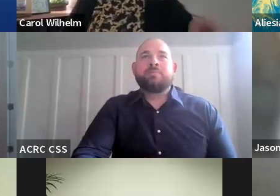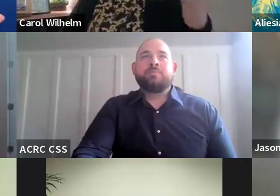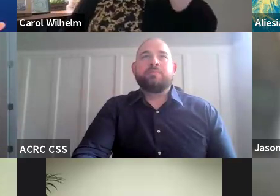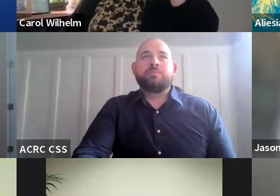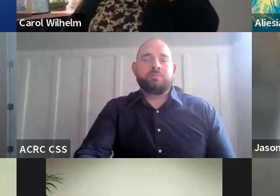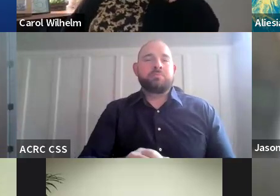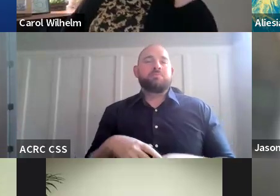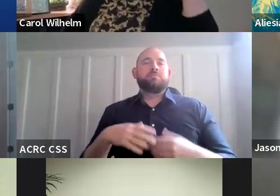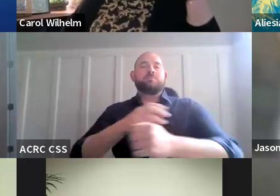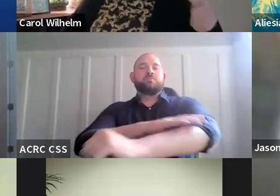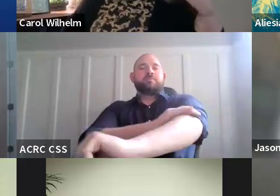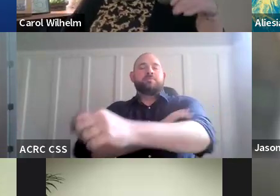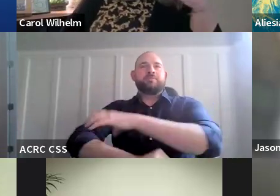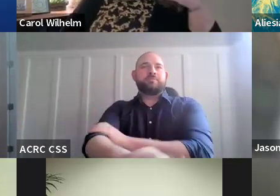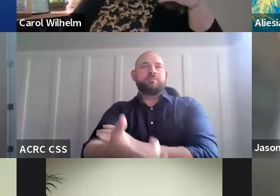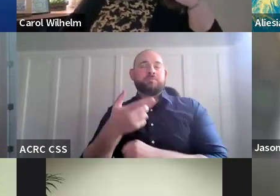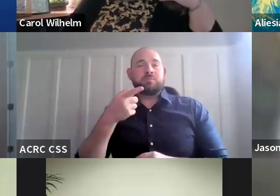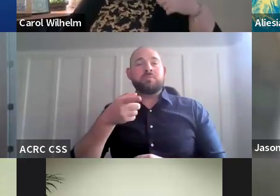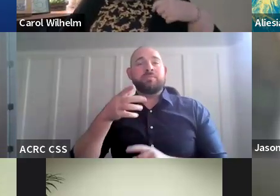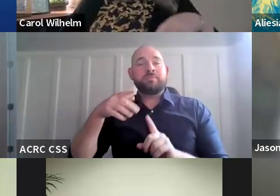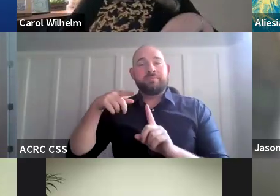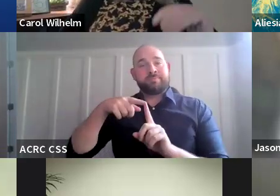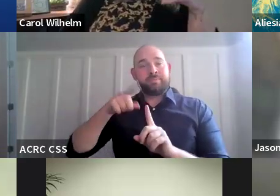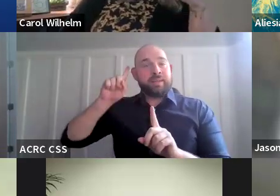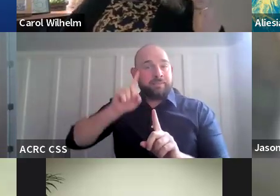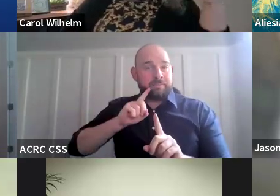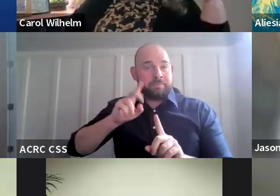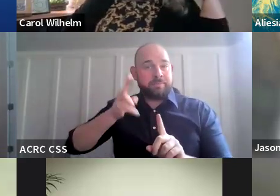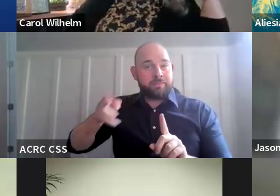for whatever deaf individual that is being worked with.